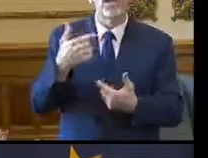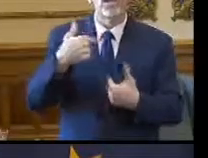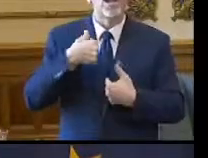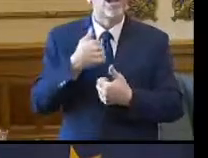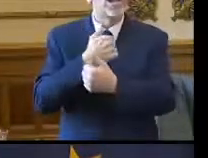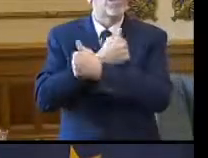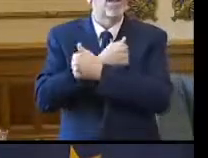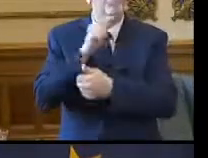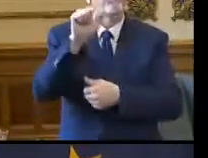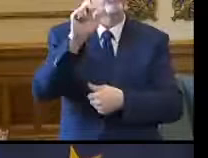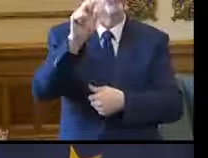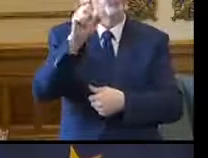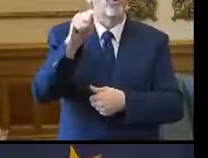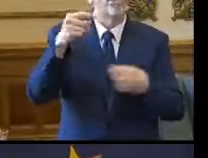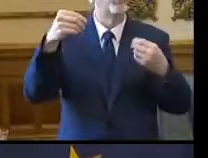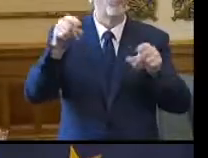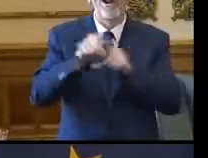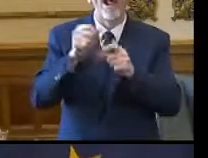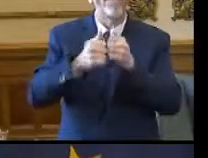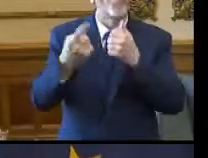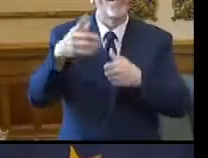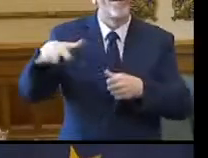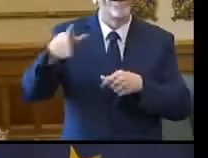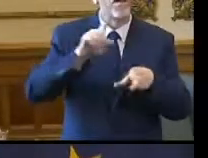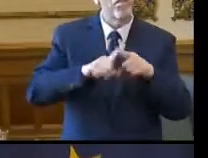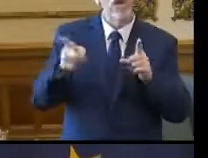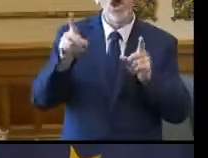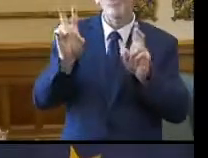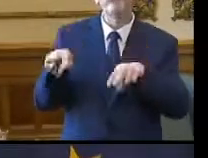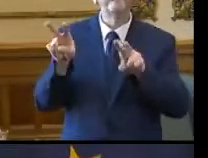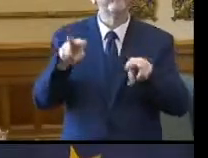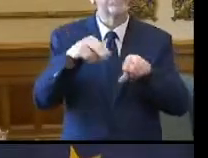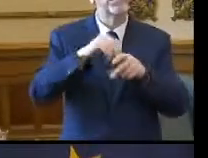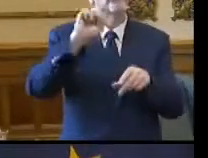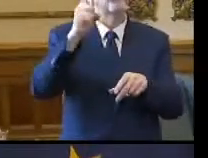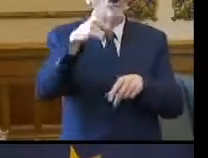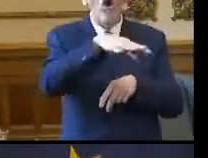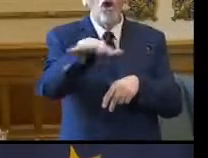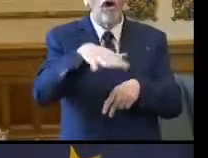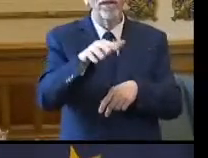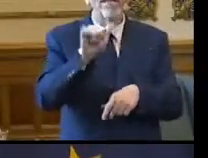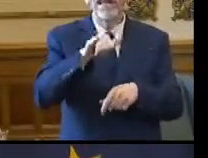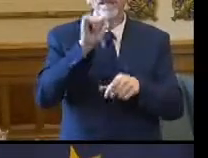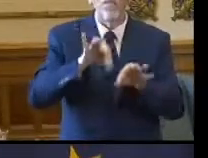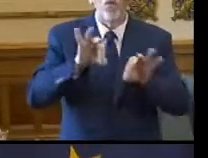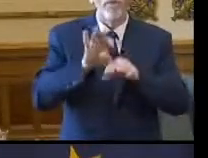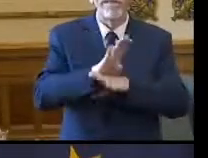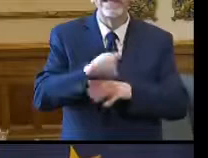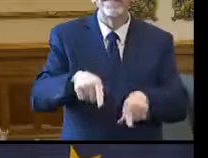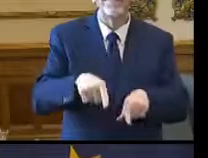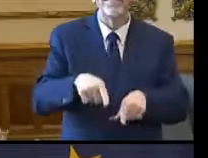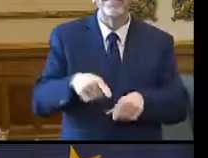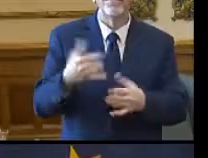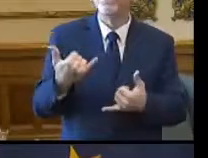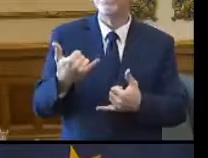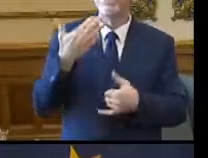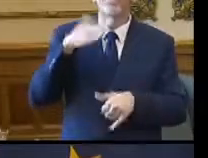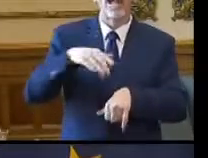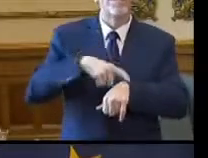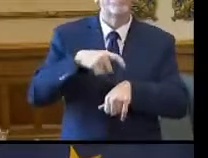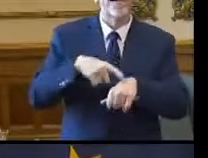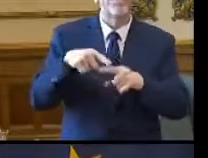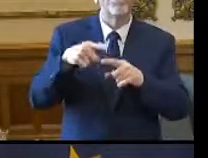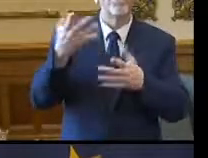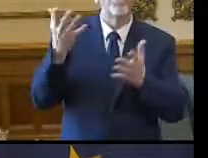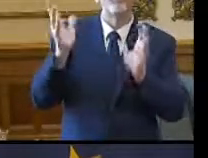possible, setting up reprocessing systems, making sure that we have a tight control over our PPE and how it's being used. But again, it's about being out